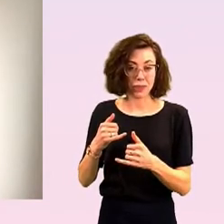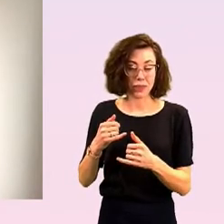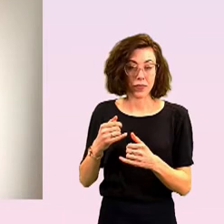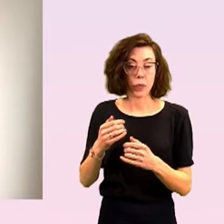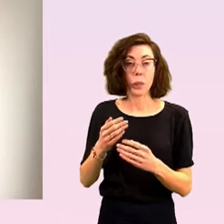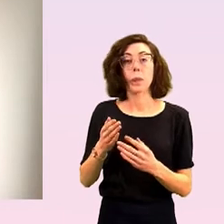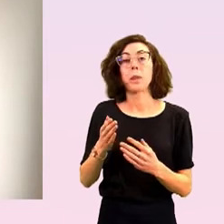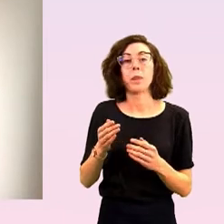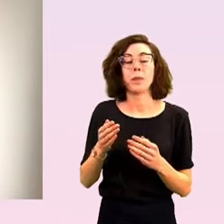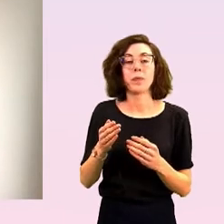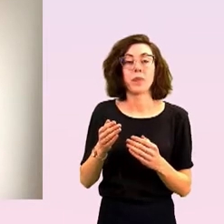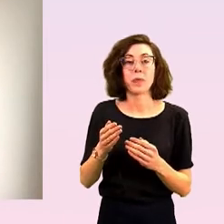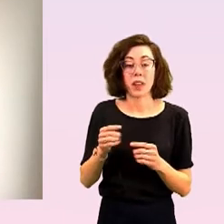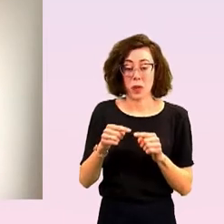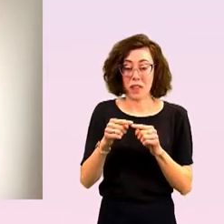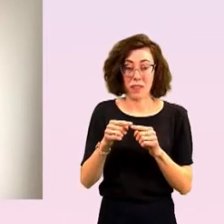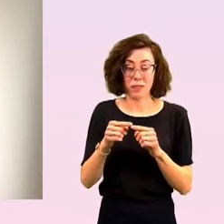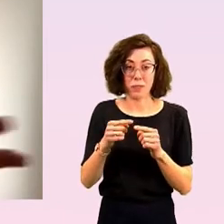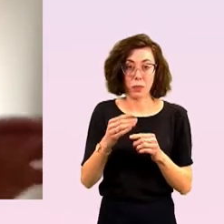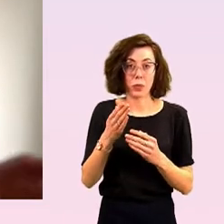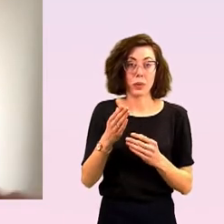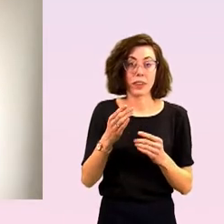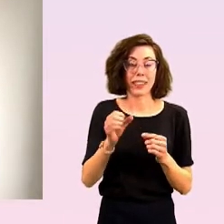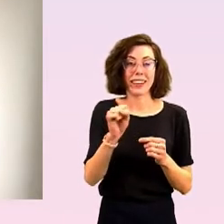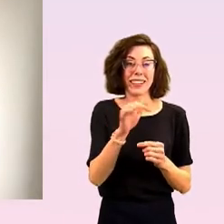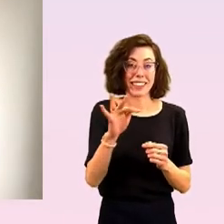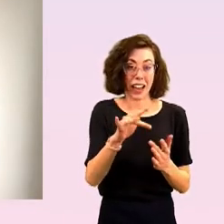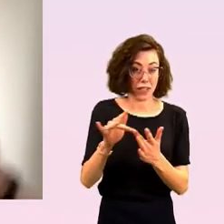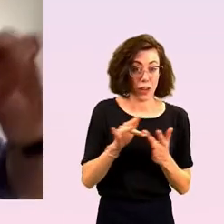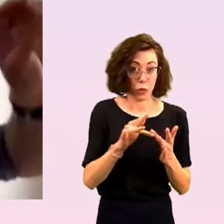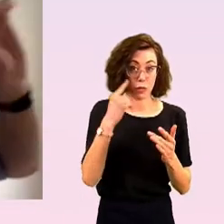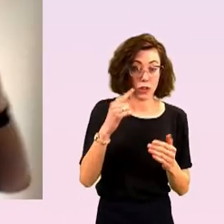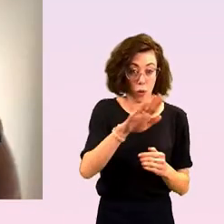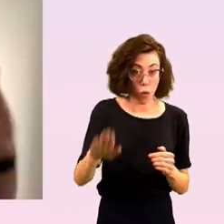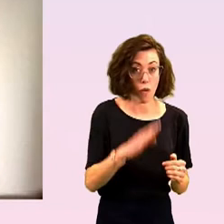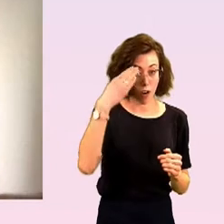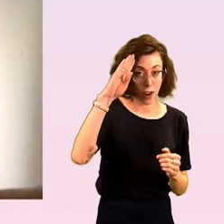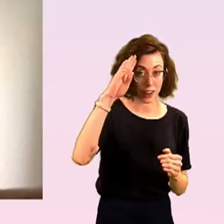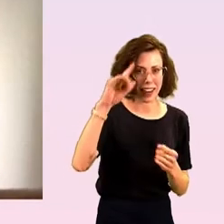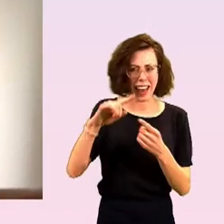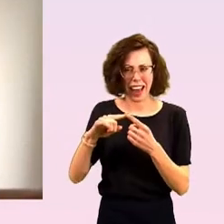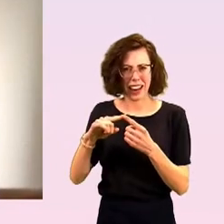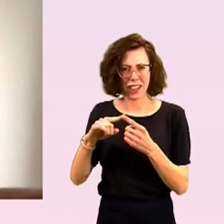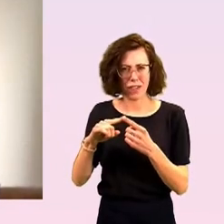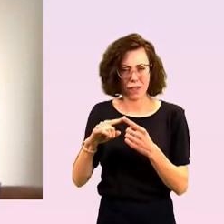between the LGBT staff networks that we see proliferating around Ireland right now and the very